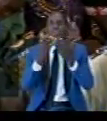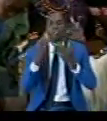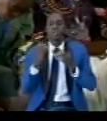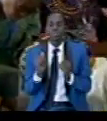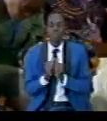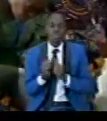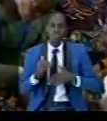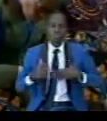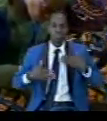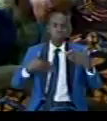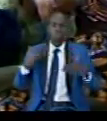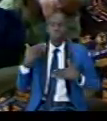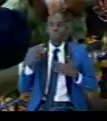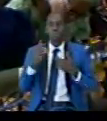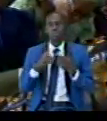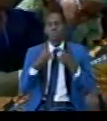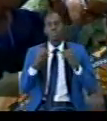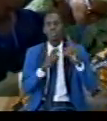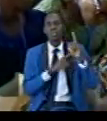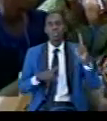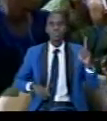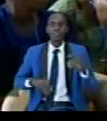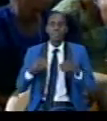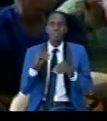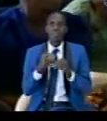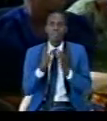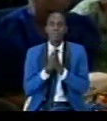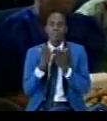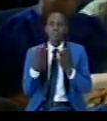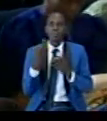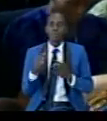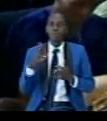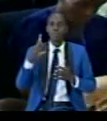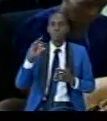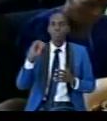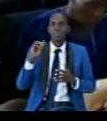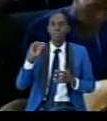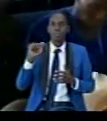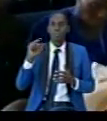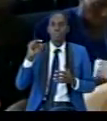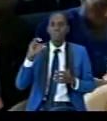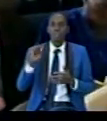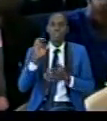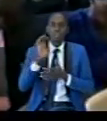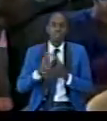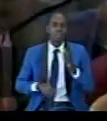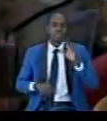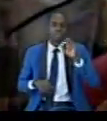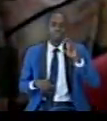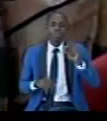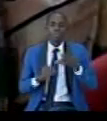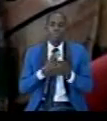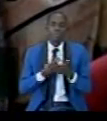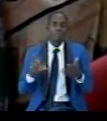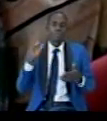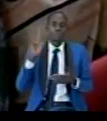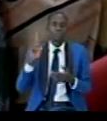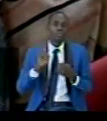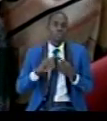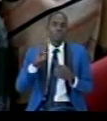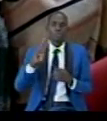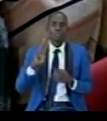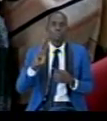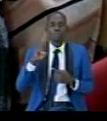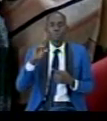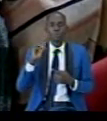the Lord. Look at Romans chapter 12, verses 1 and 2. In Romans chapter 12,